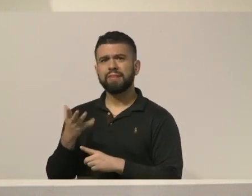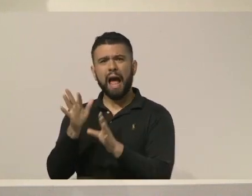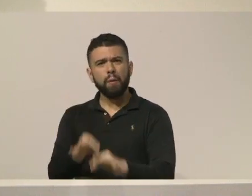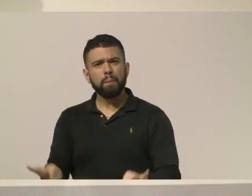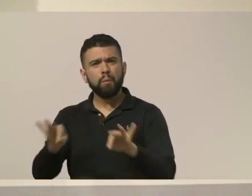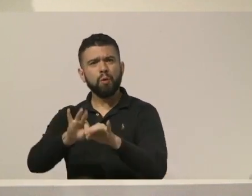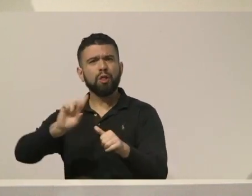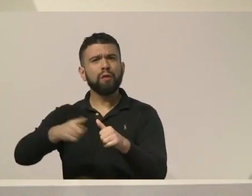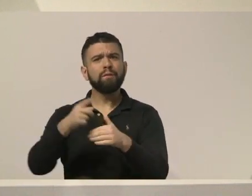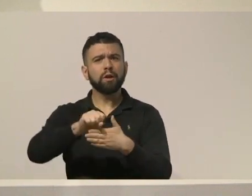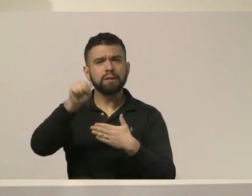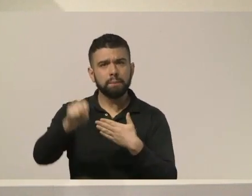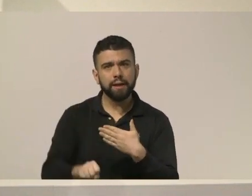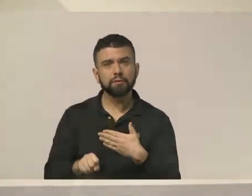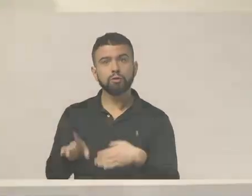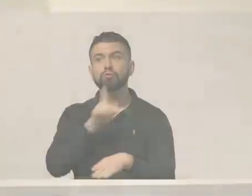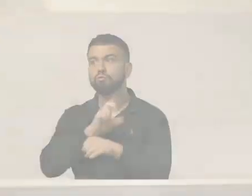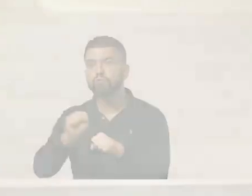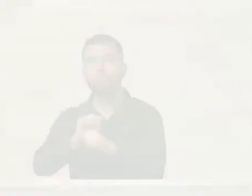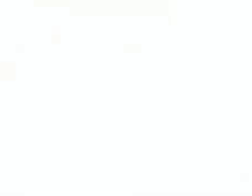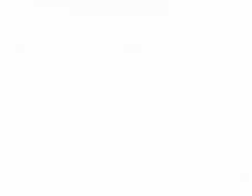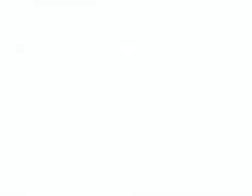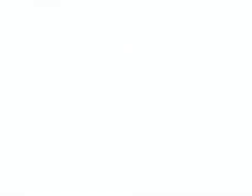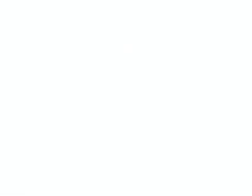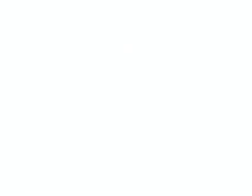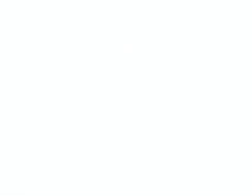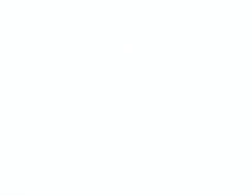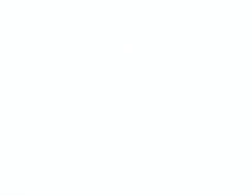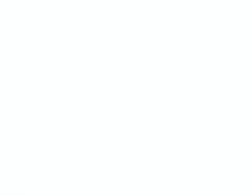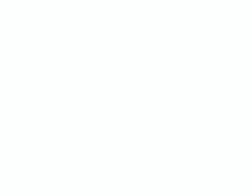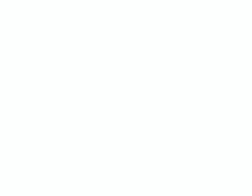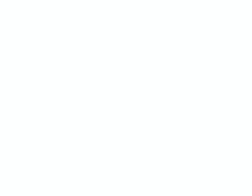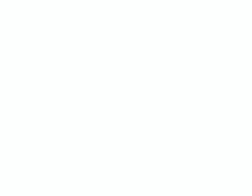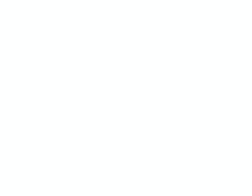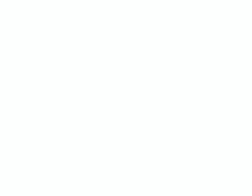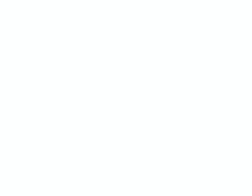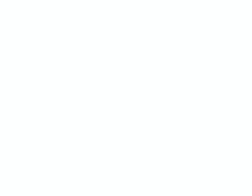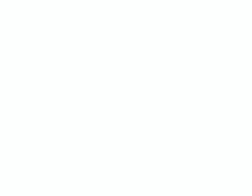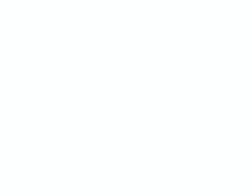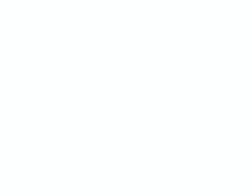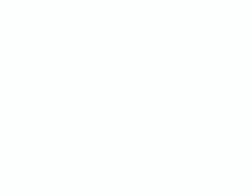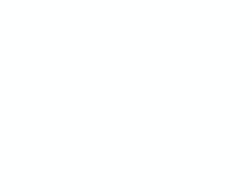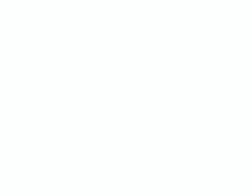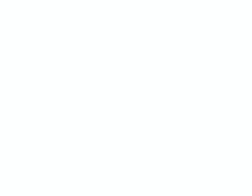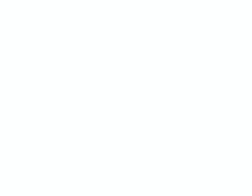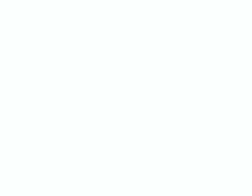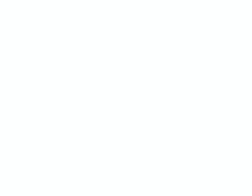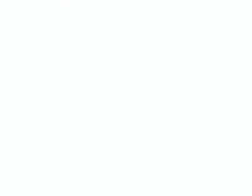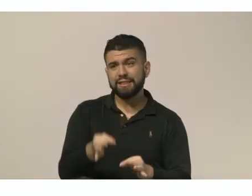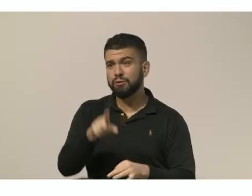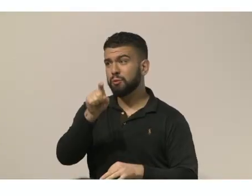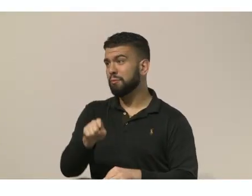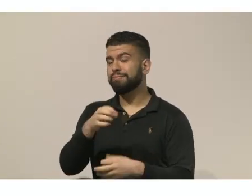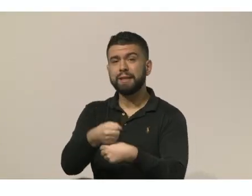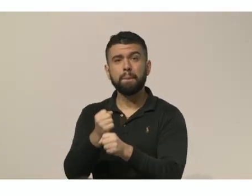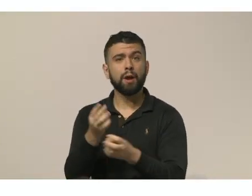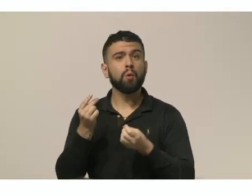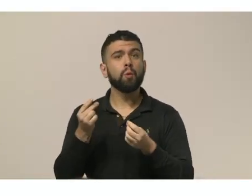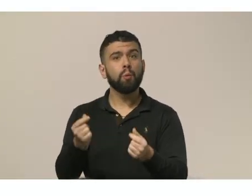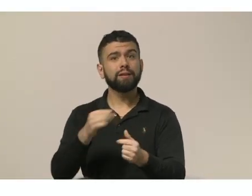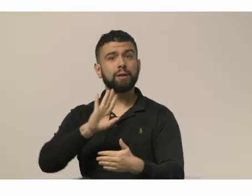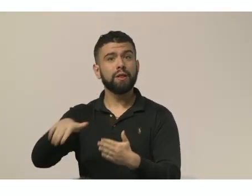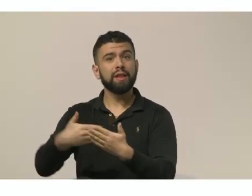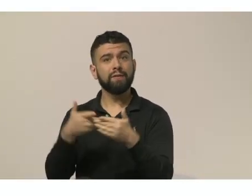to setting the tone for the rest of their time at college. And there are a lot of decisions that students need to make quickly.